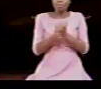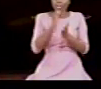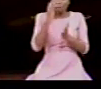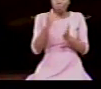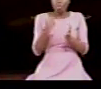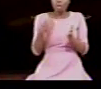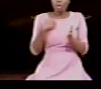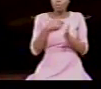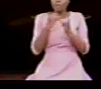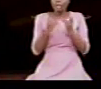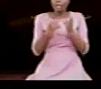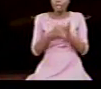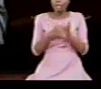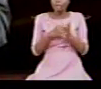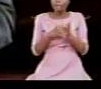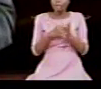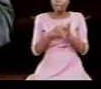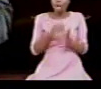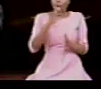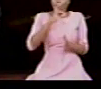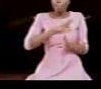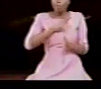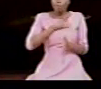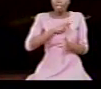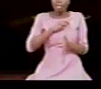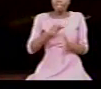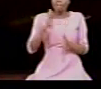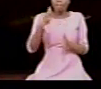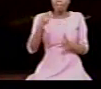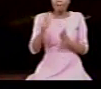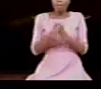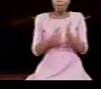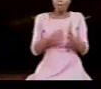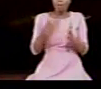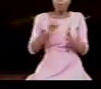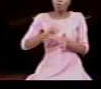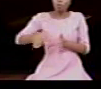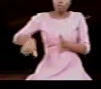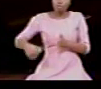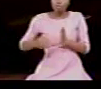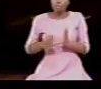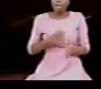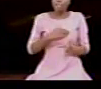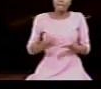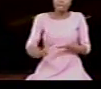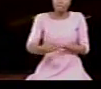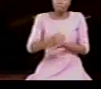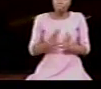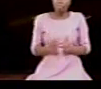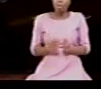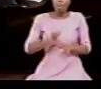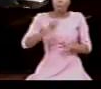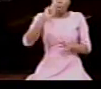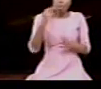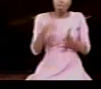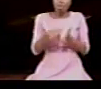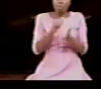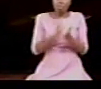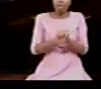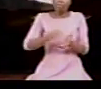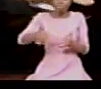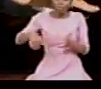it. Profiting by the law of sowing and reaping. Every day we're sowing. We're